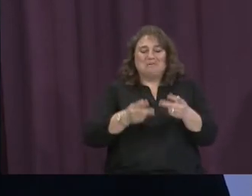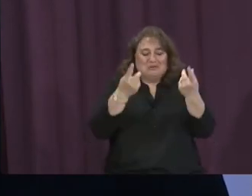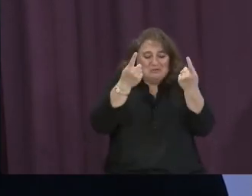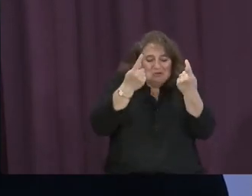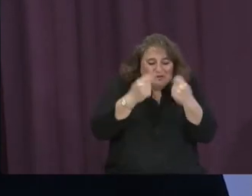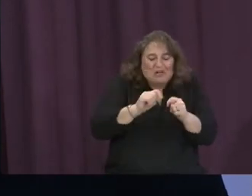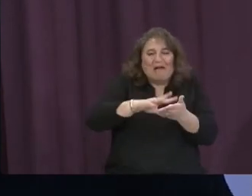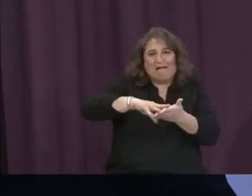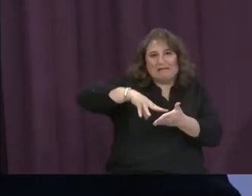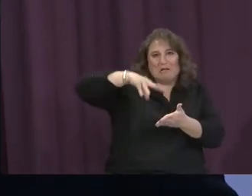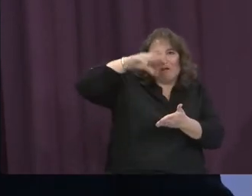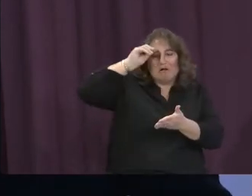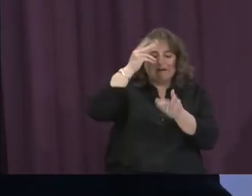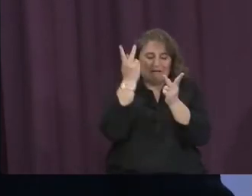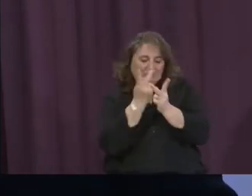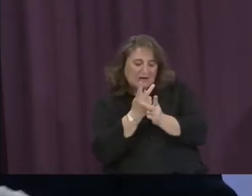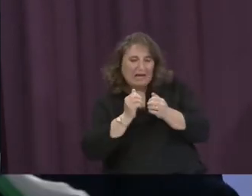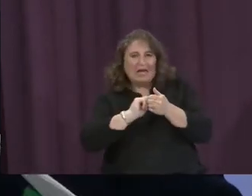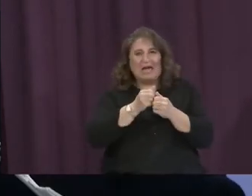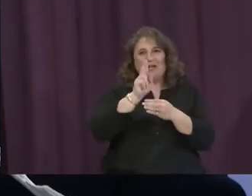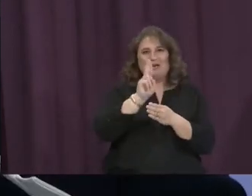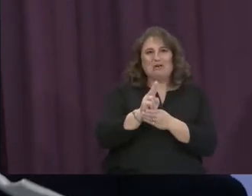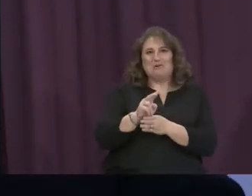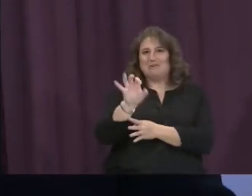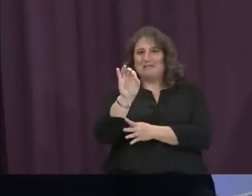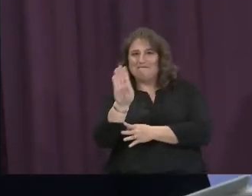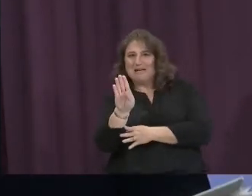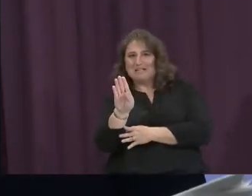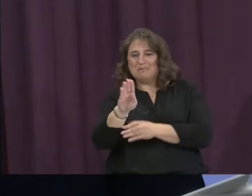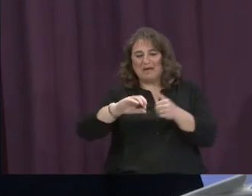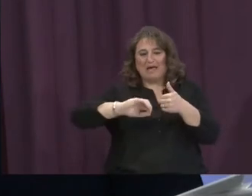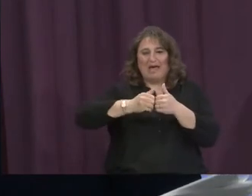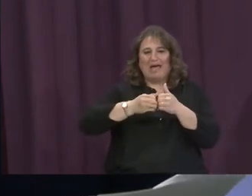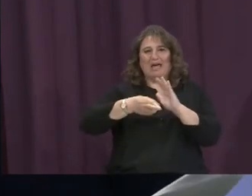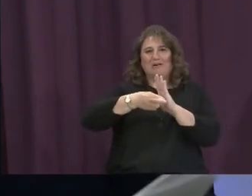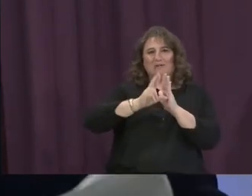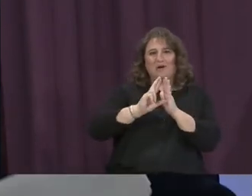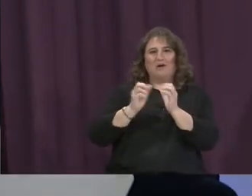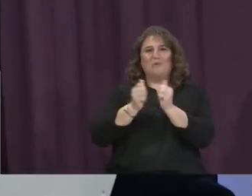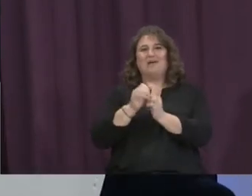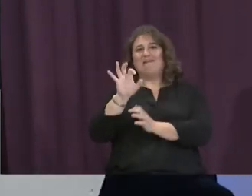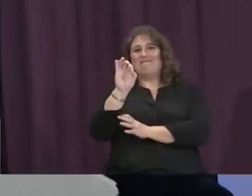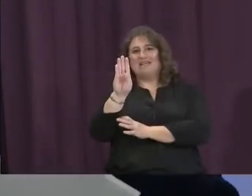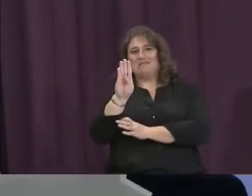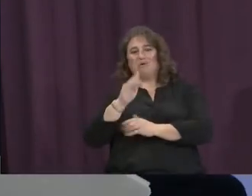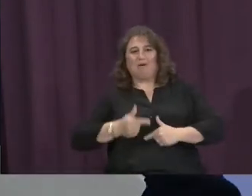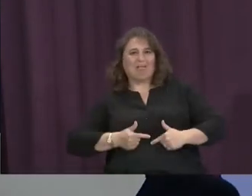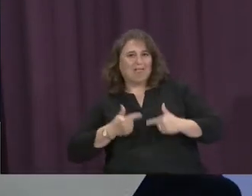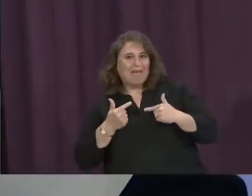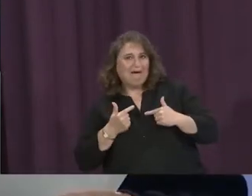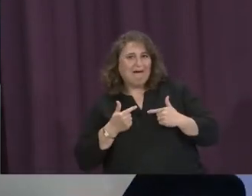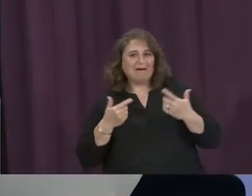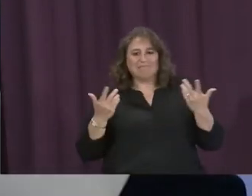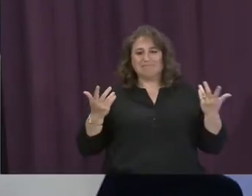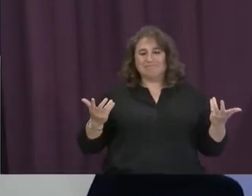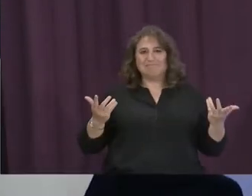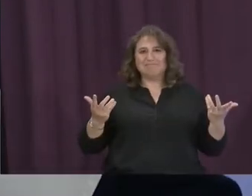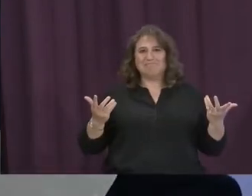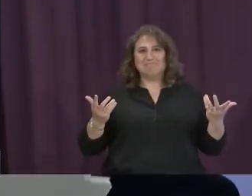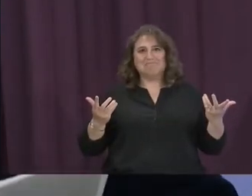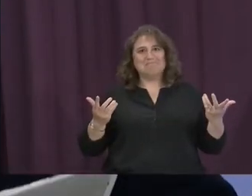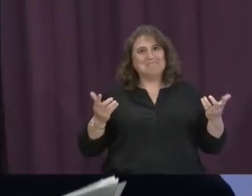to learn, figure out how to use that Facebook, how do you view things on Facebook Live. Yes. You know, that is huge,